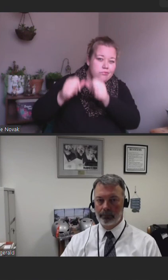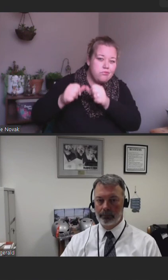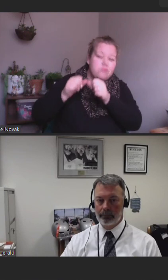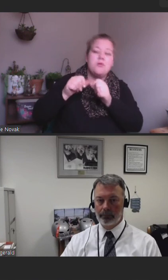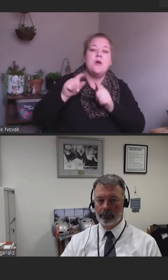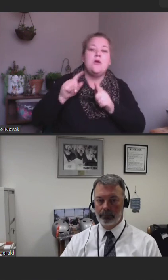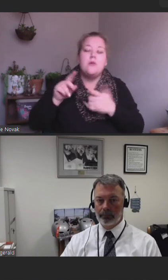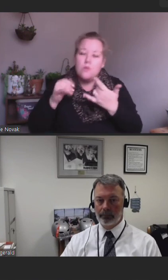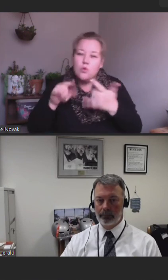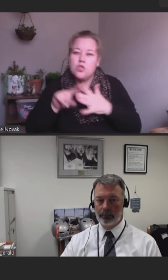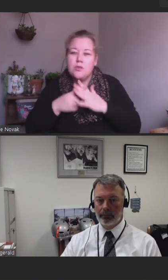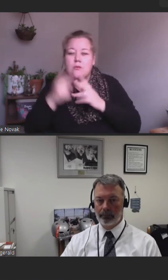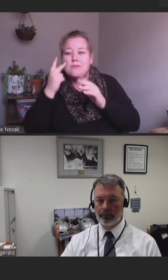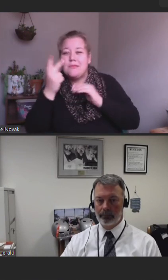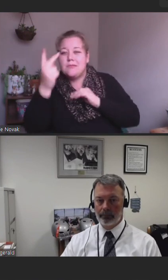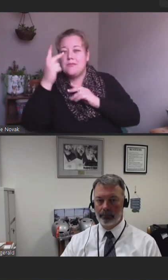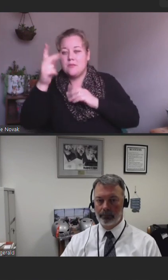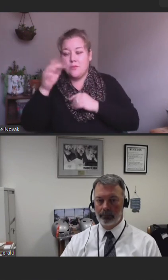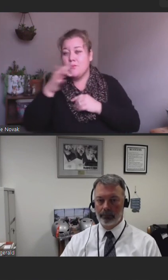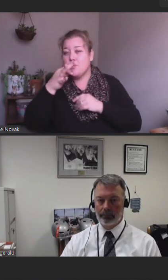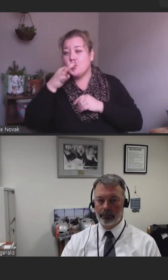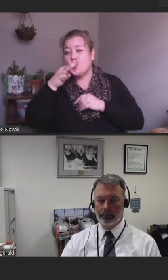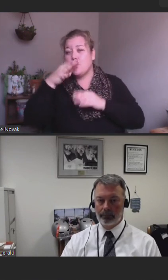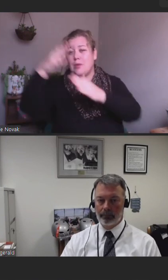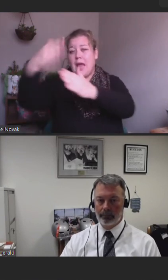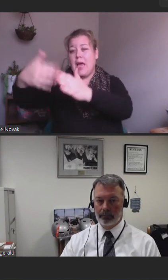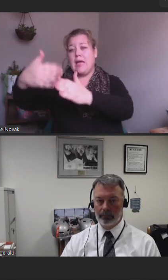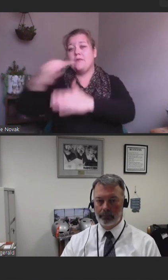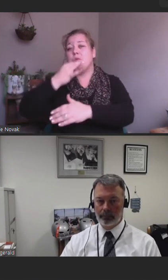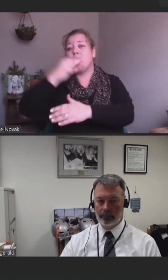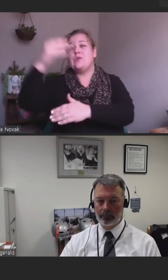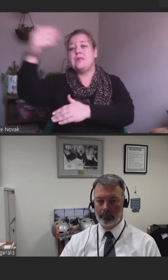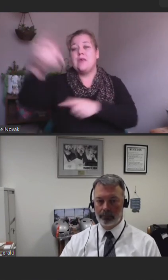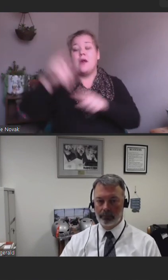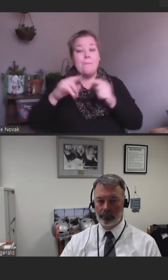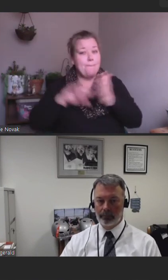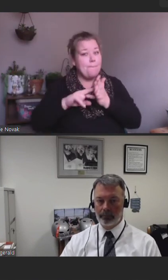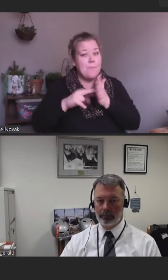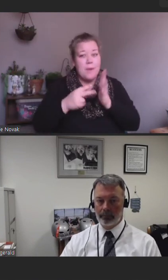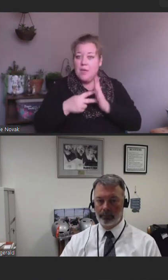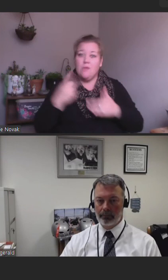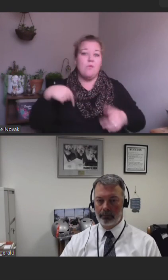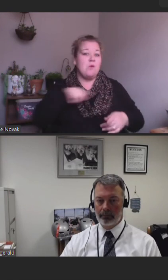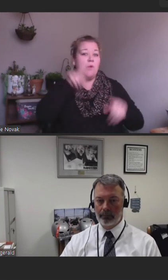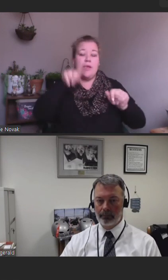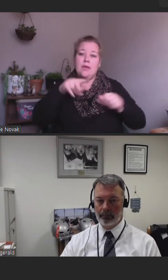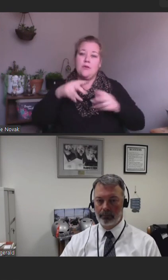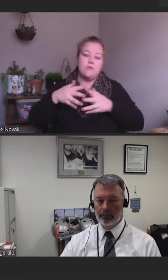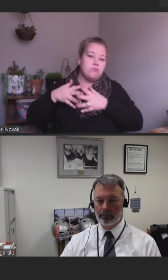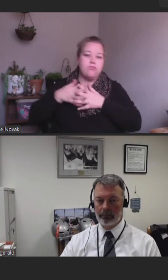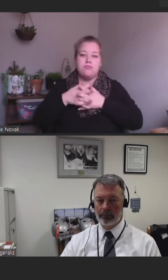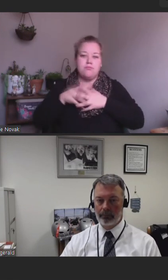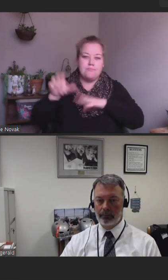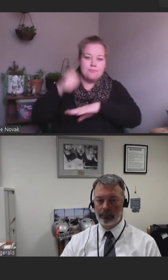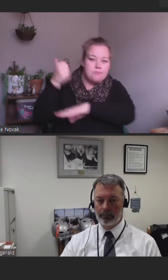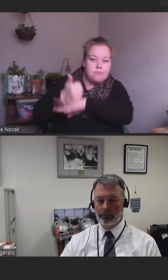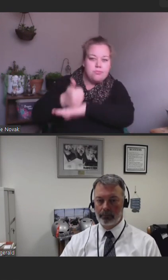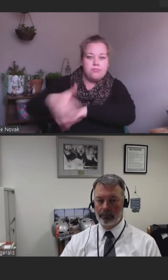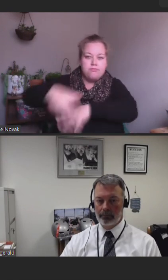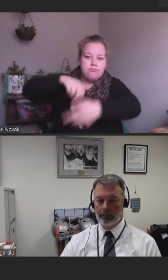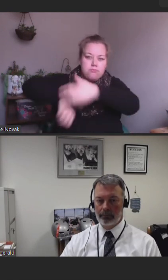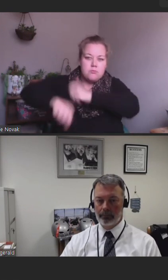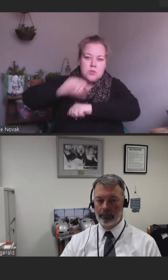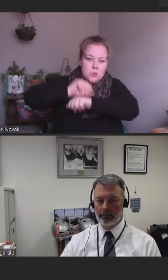starting to see that there is an end to it, but this is the time to double and triple down, serve our communities, really reach